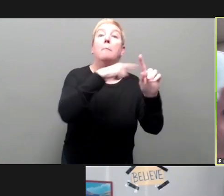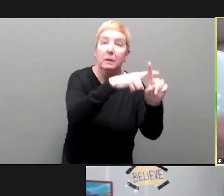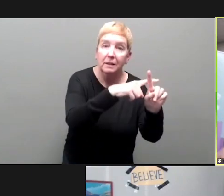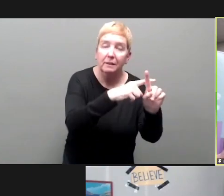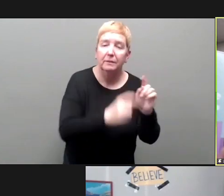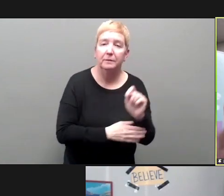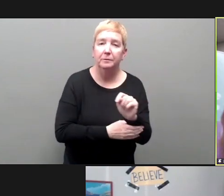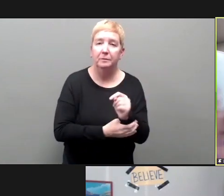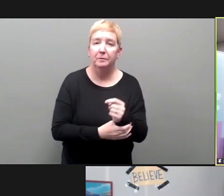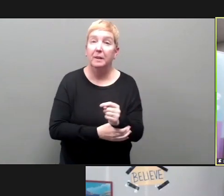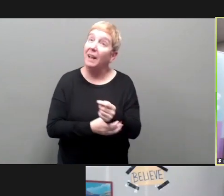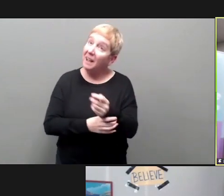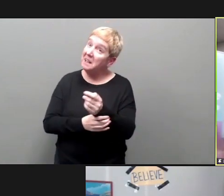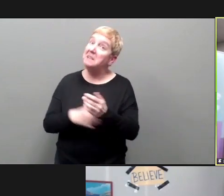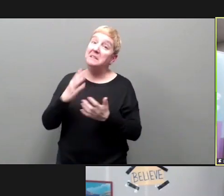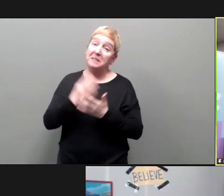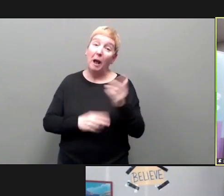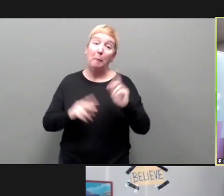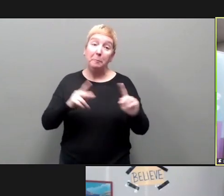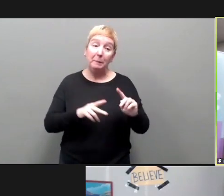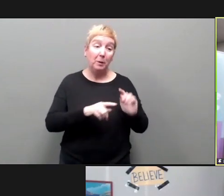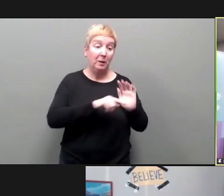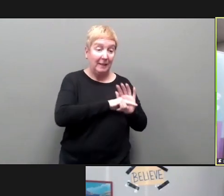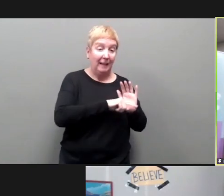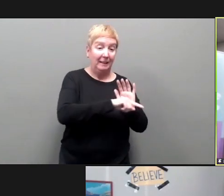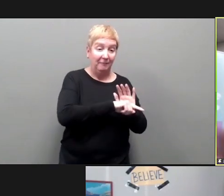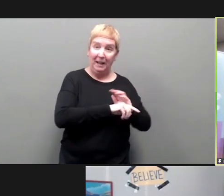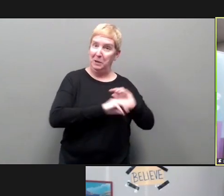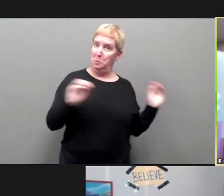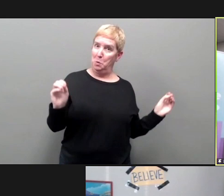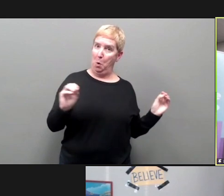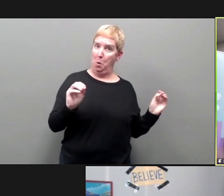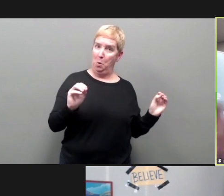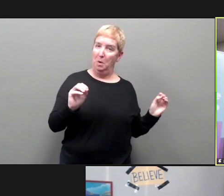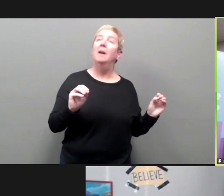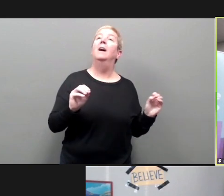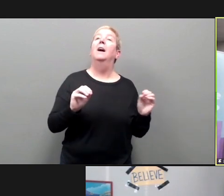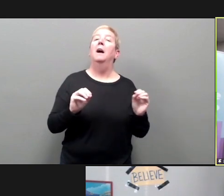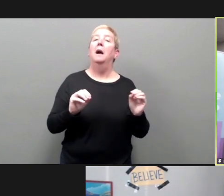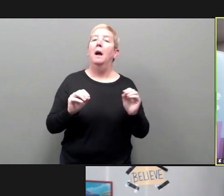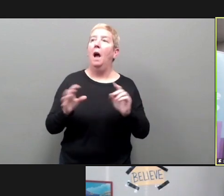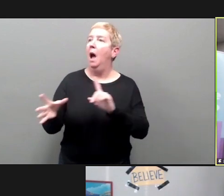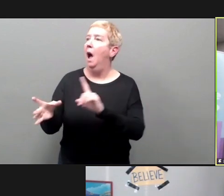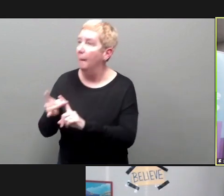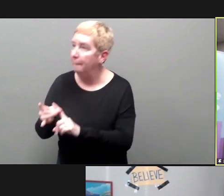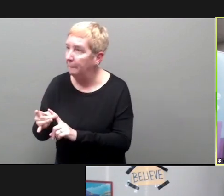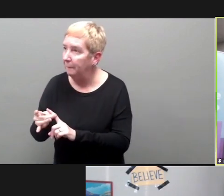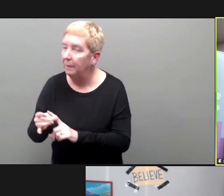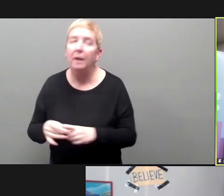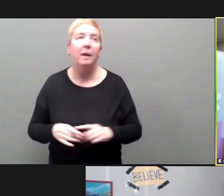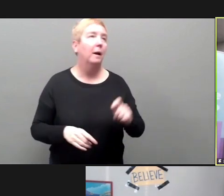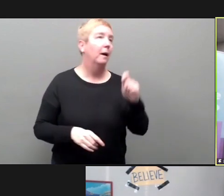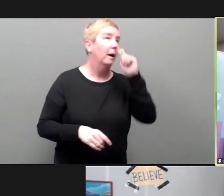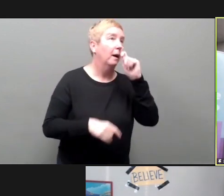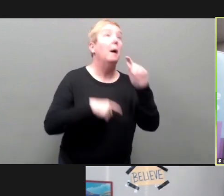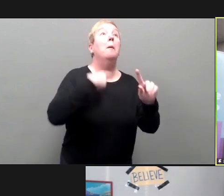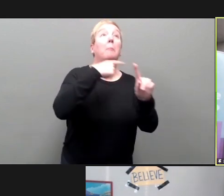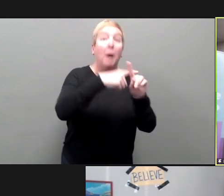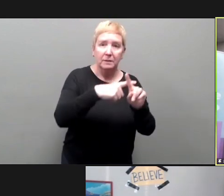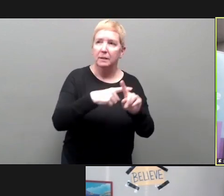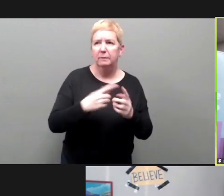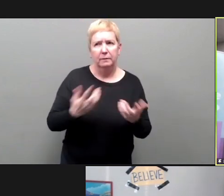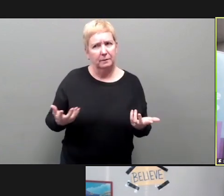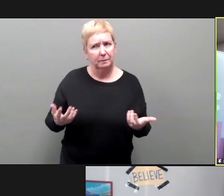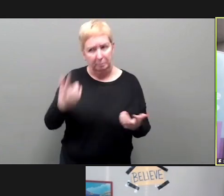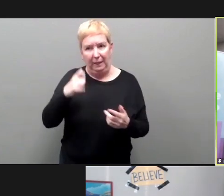COVID, you know, between the negative test and the positive test, they had a different virus and then they were super infected with COVID.